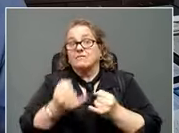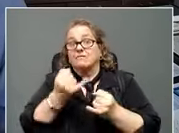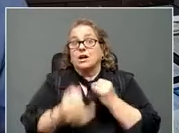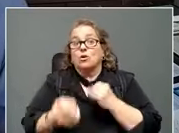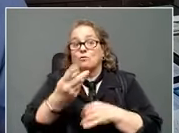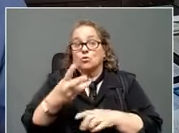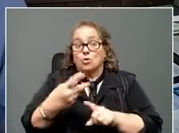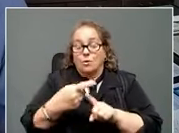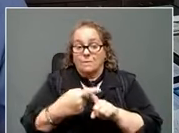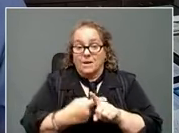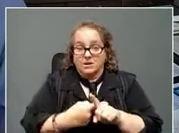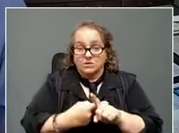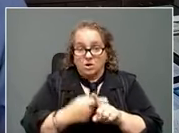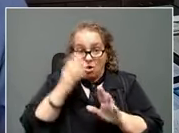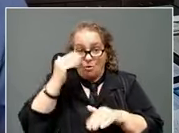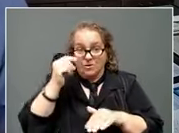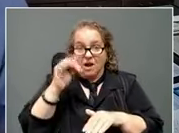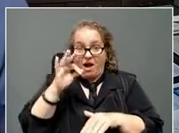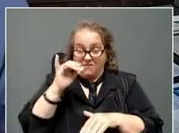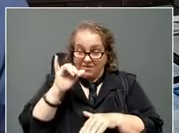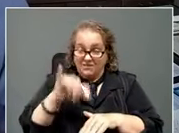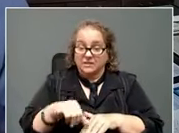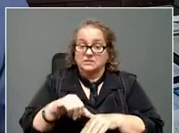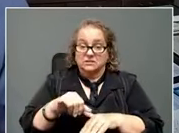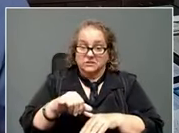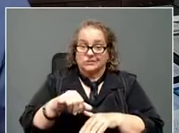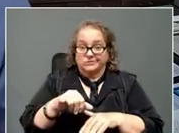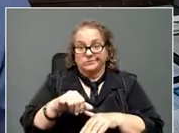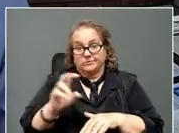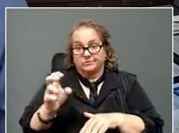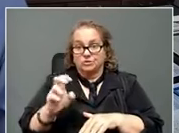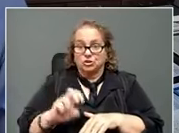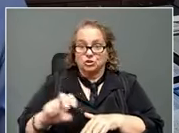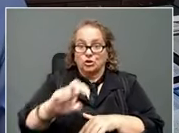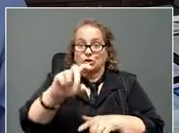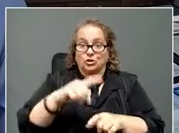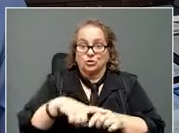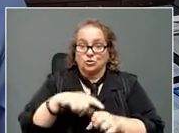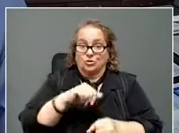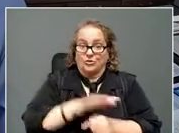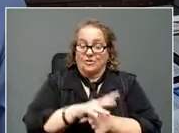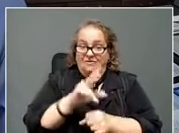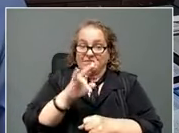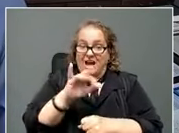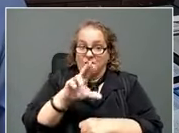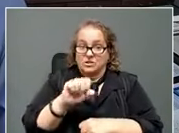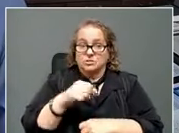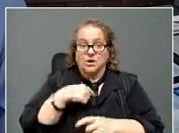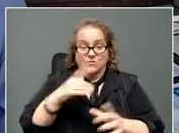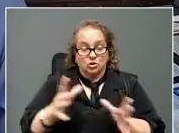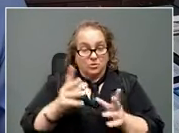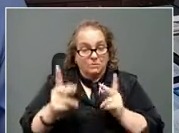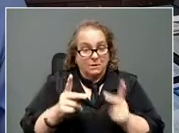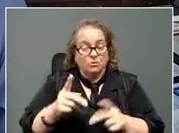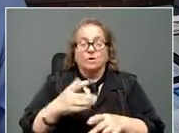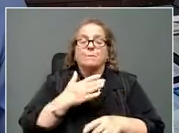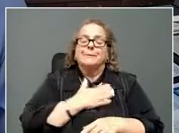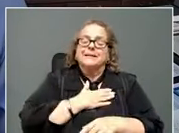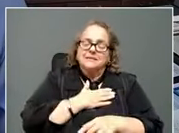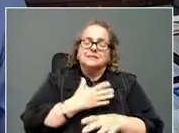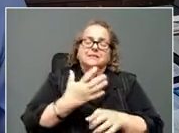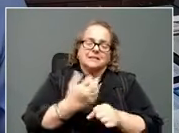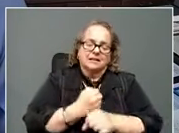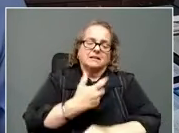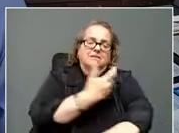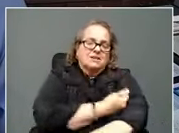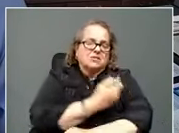hopefully, of this journey for us here, I have to continue to encourage people, one, please get vaccinated. It's one of the single